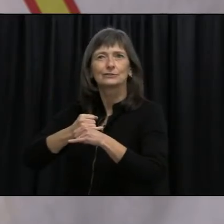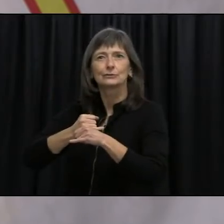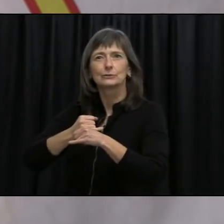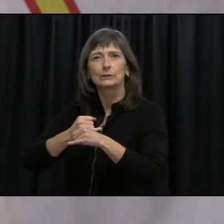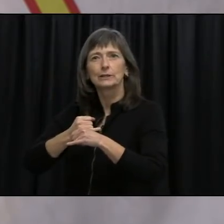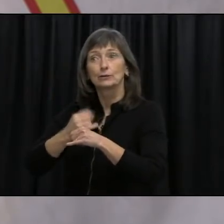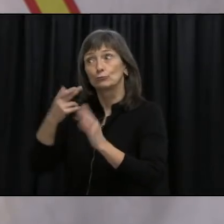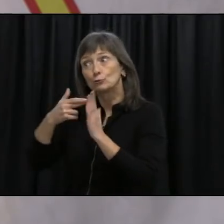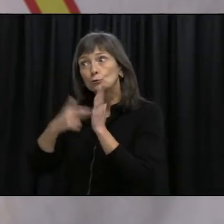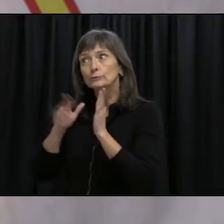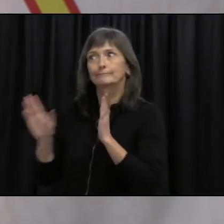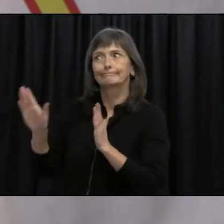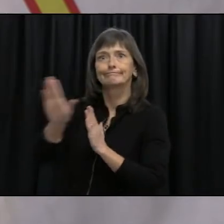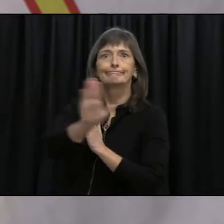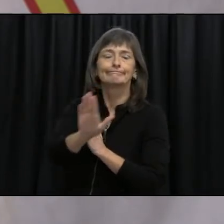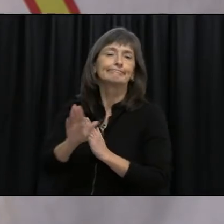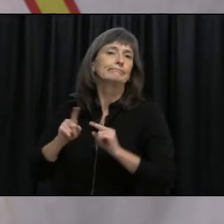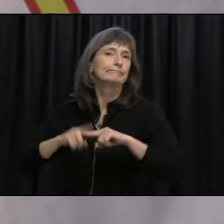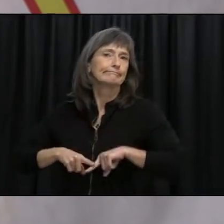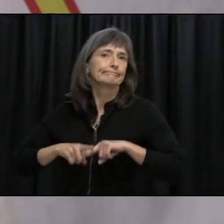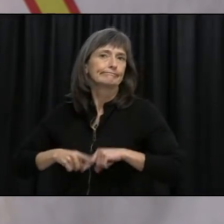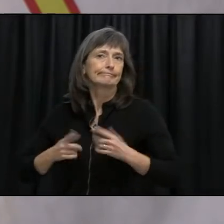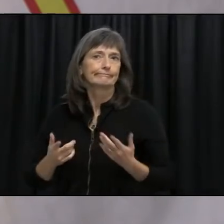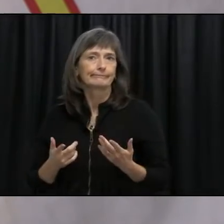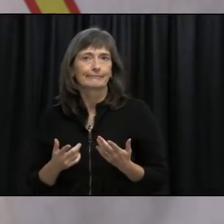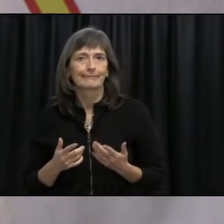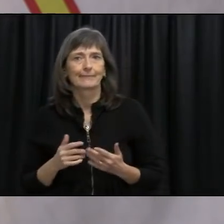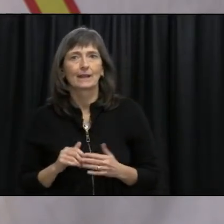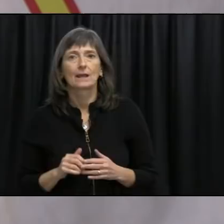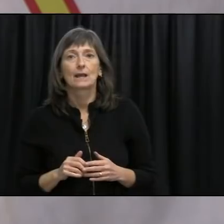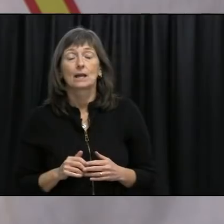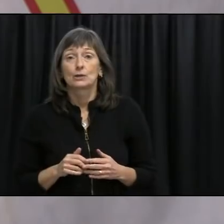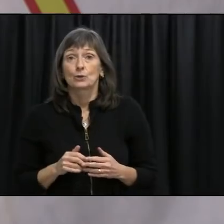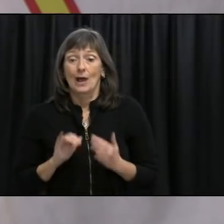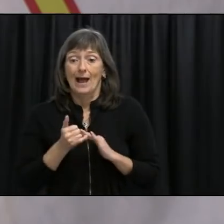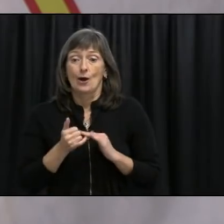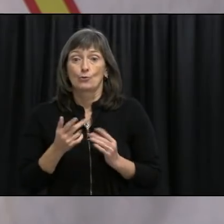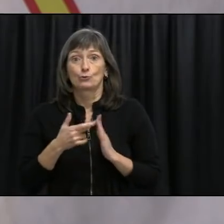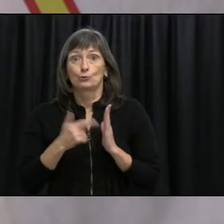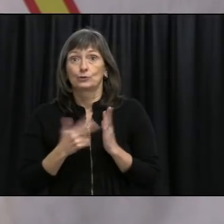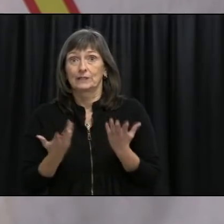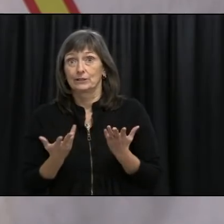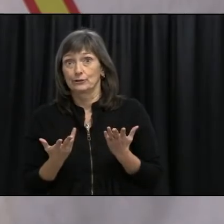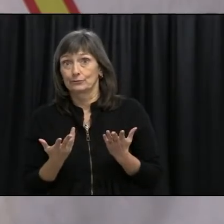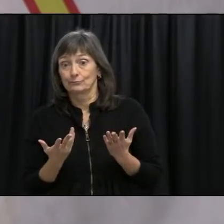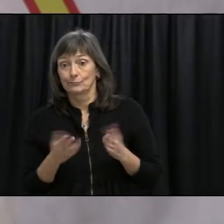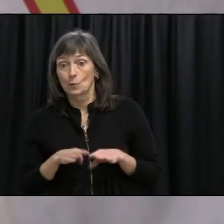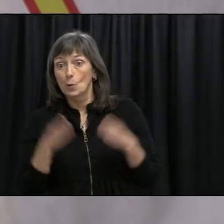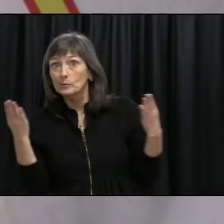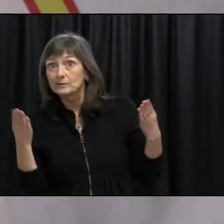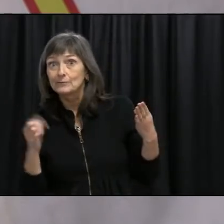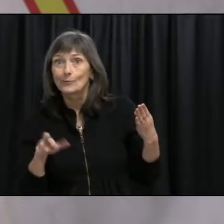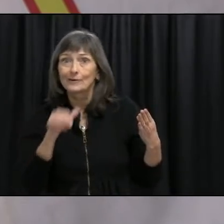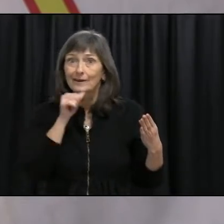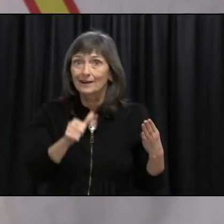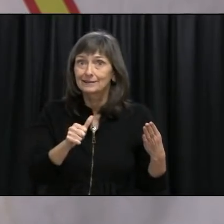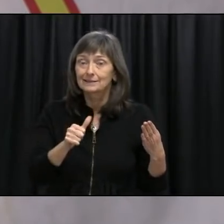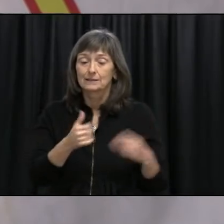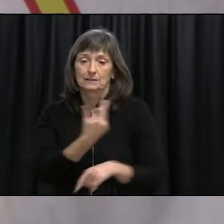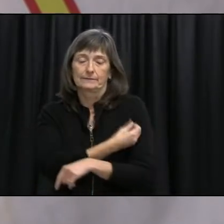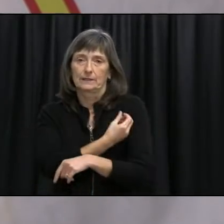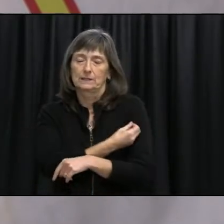So the vaccine hopefully will be able to help us protect our vulnerable